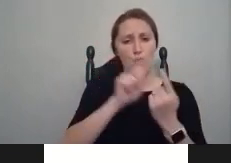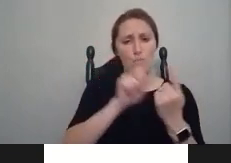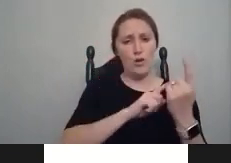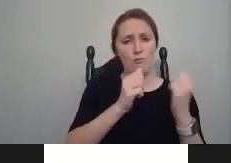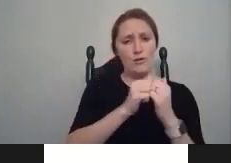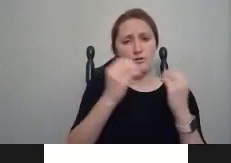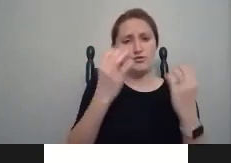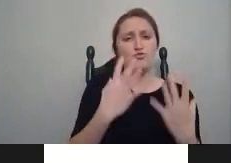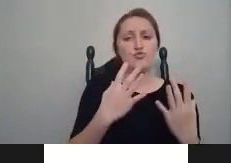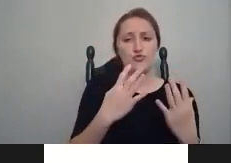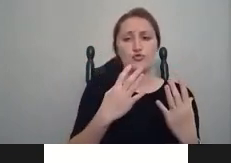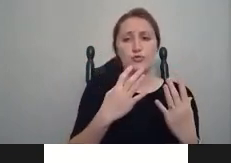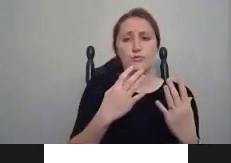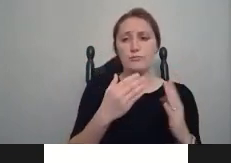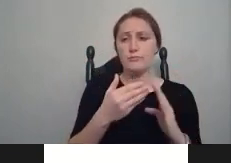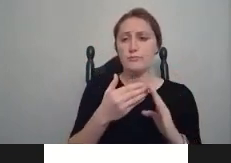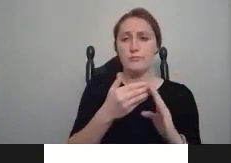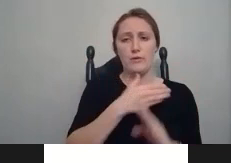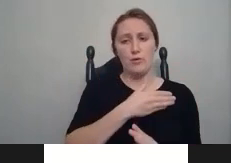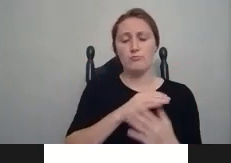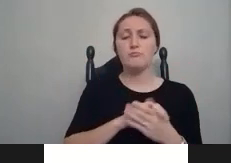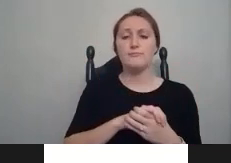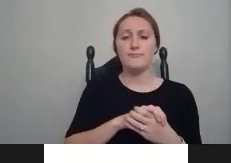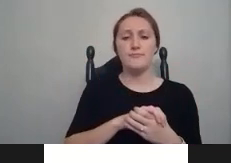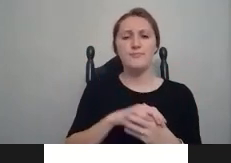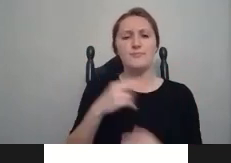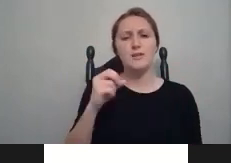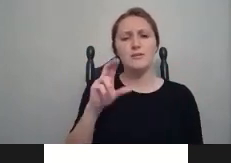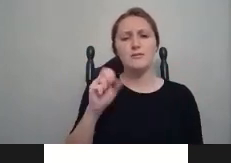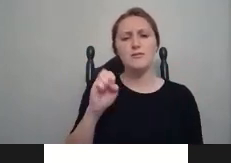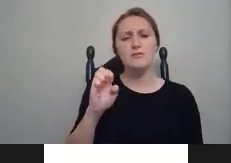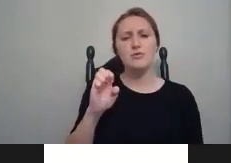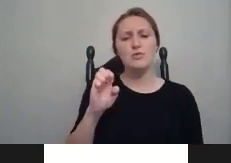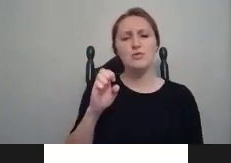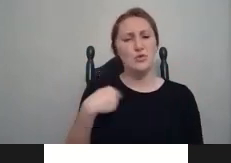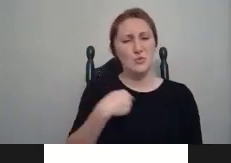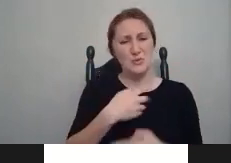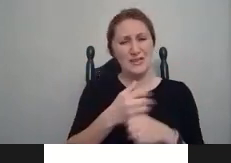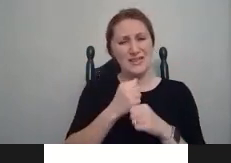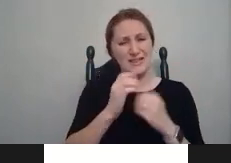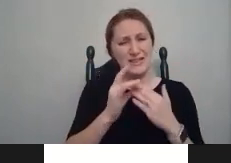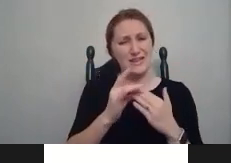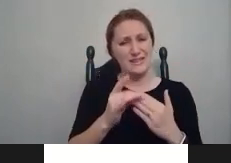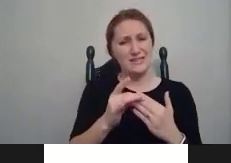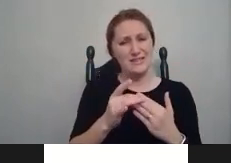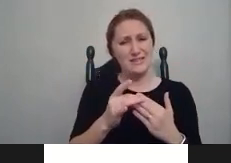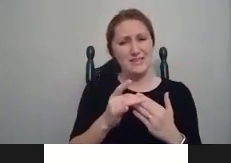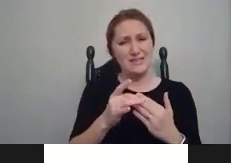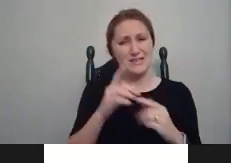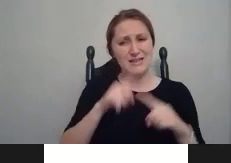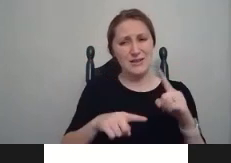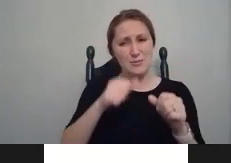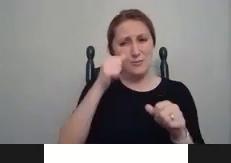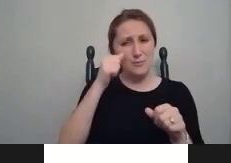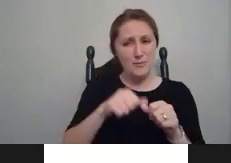teacher before that goes. Ms. House, did we get guidance? I can't recall if we got like a whole class start date